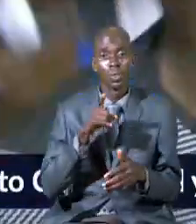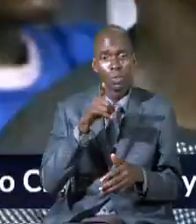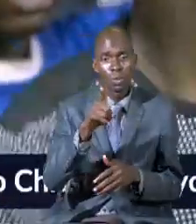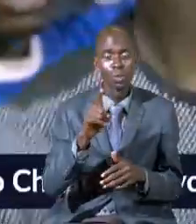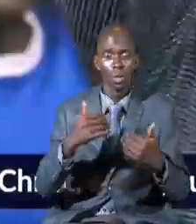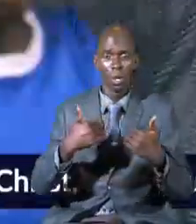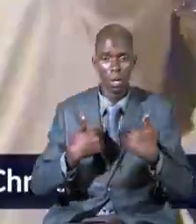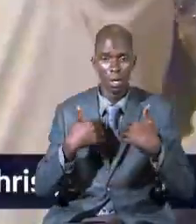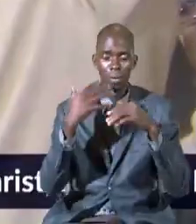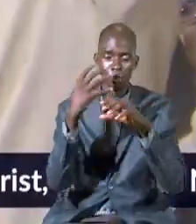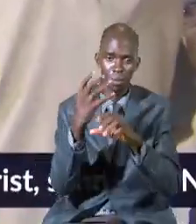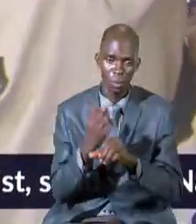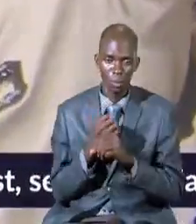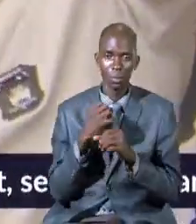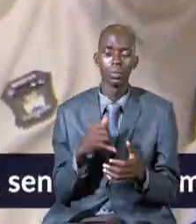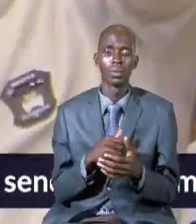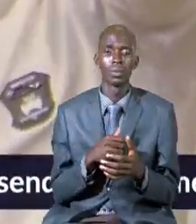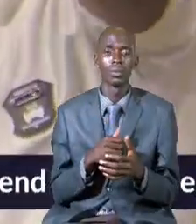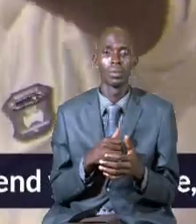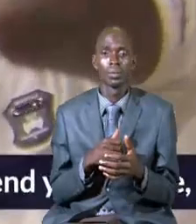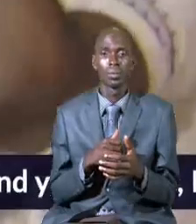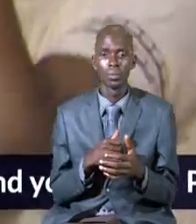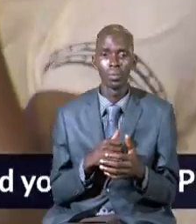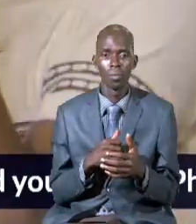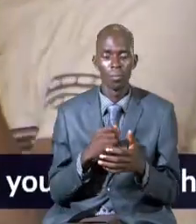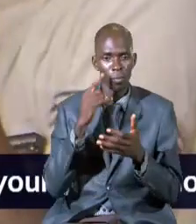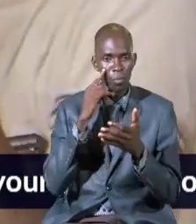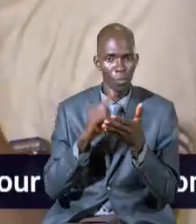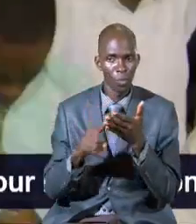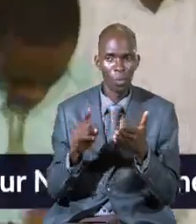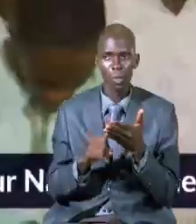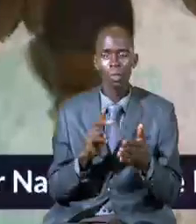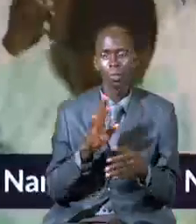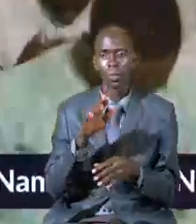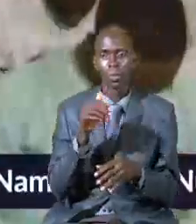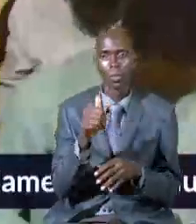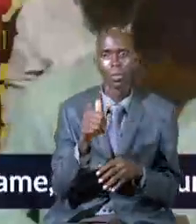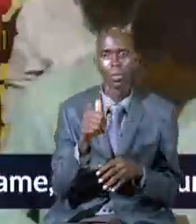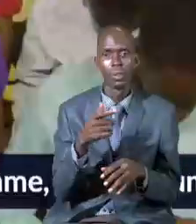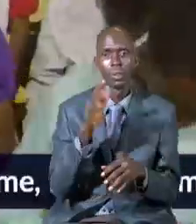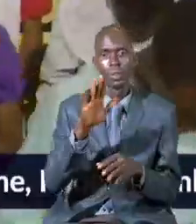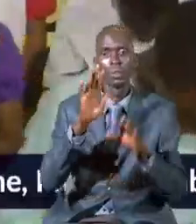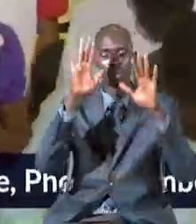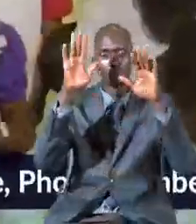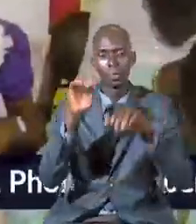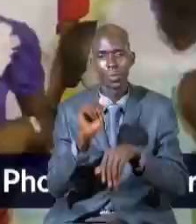got it. Check up yourself. Your miracle is there.